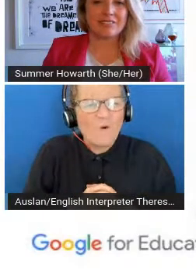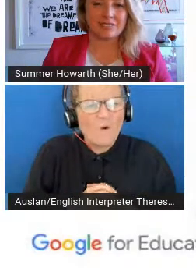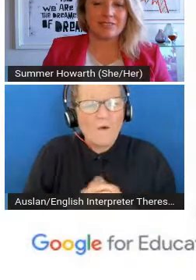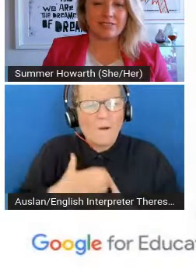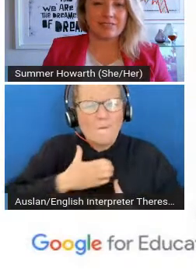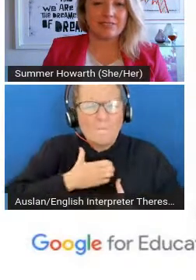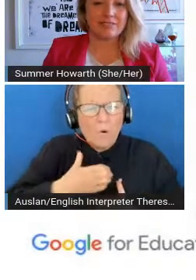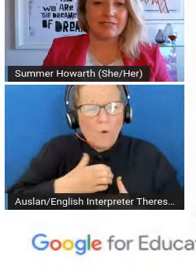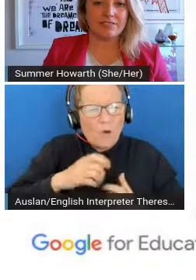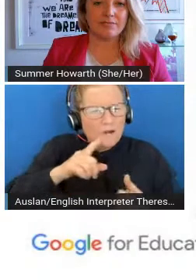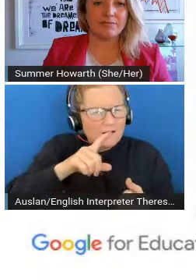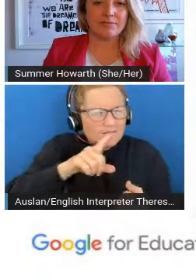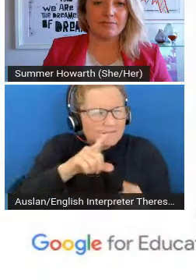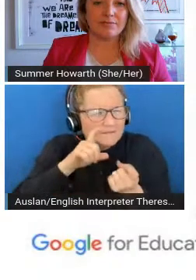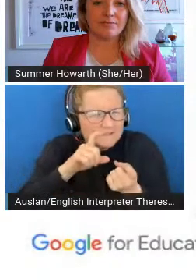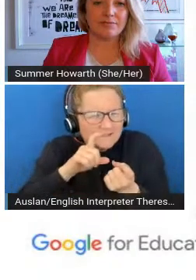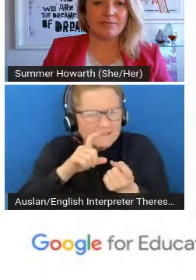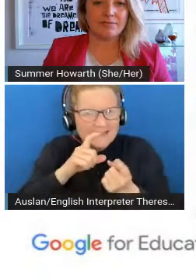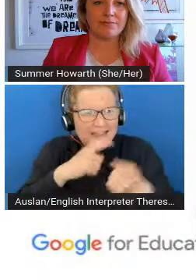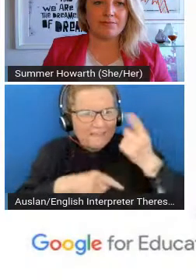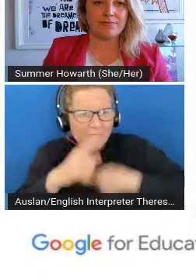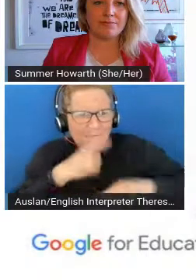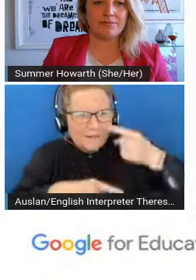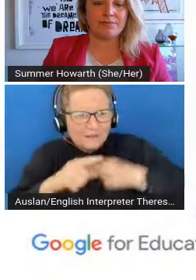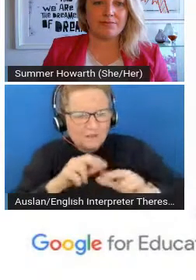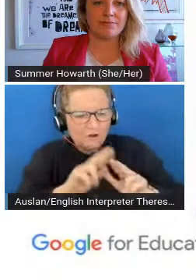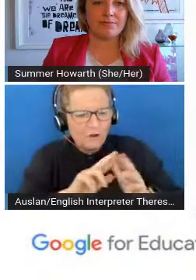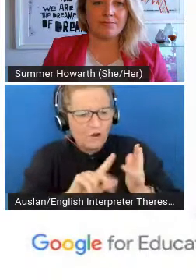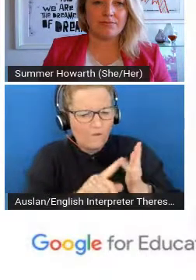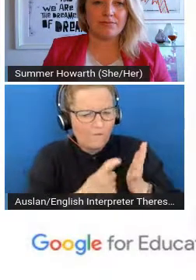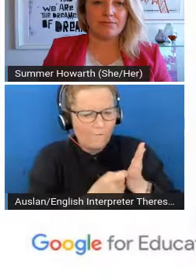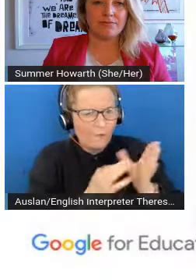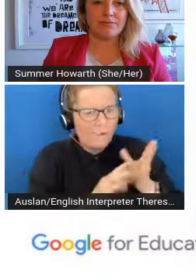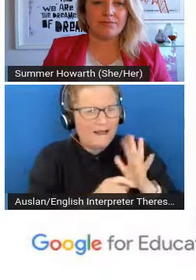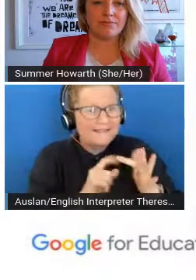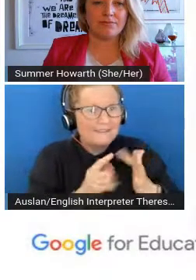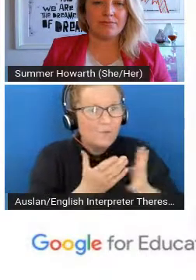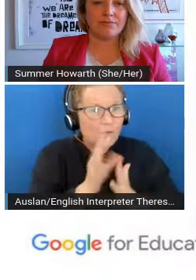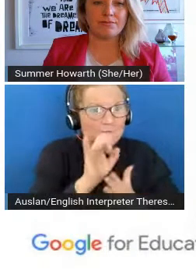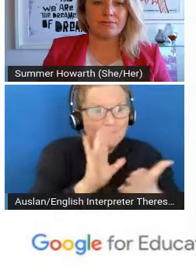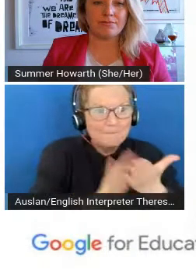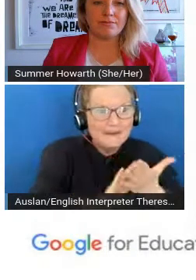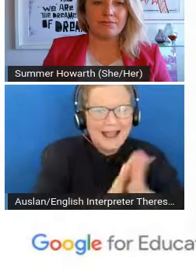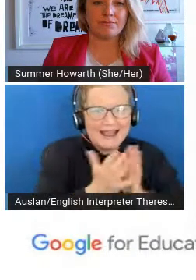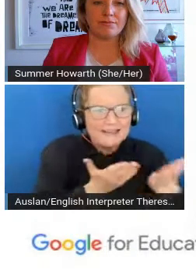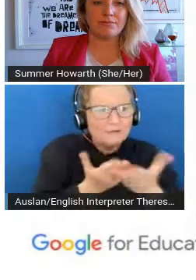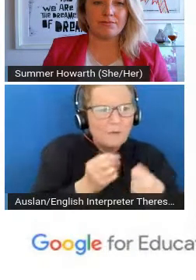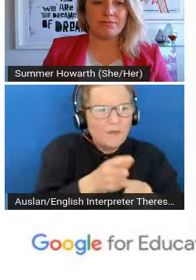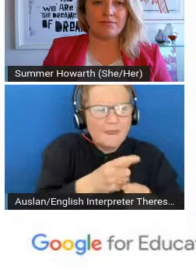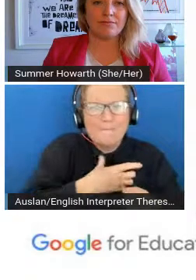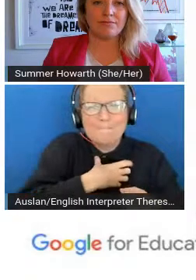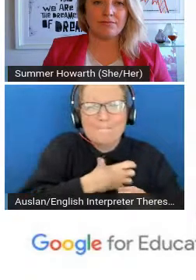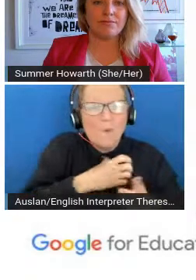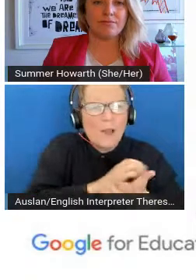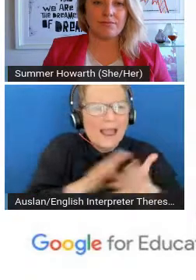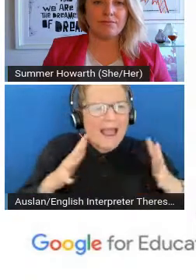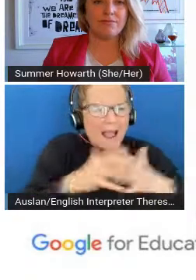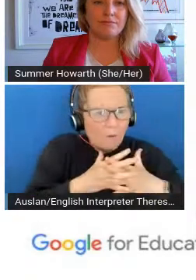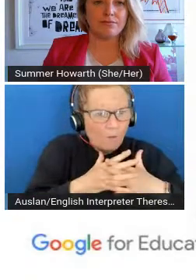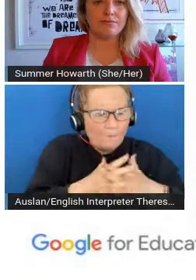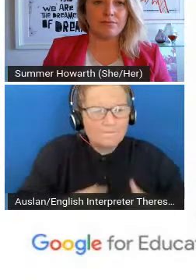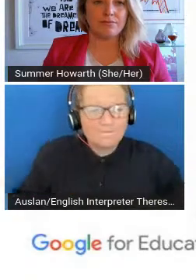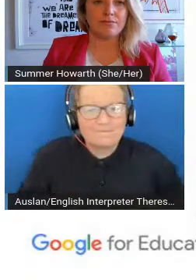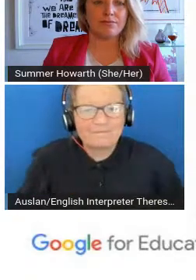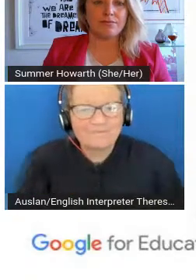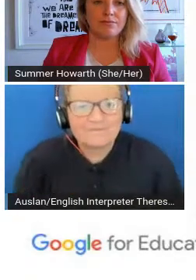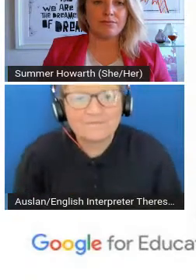for example? How can I interact with individuals during that time? And how do I get learners to share back on their hook activity? So all of these